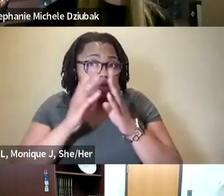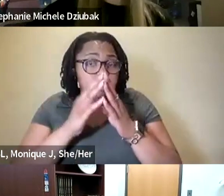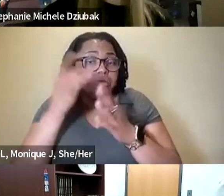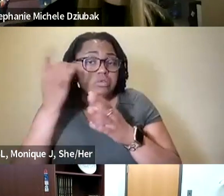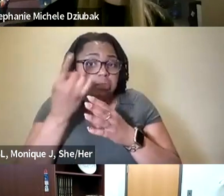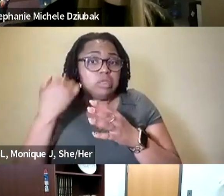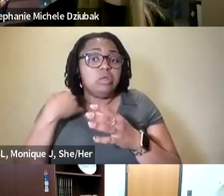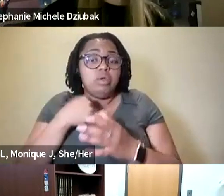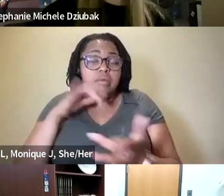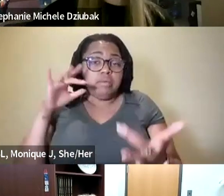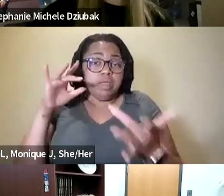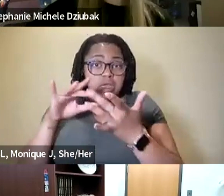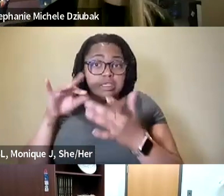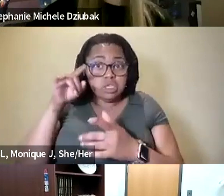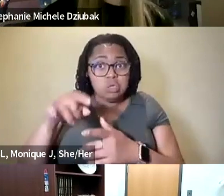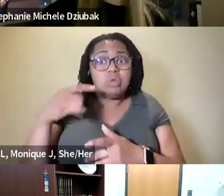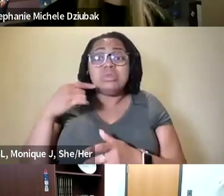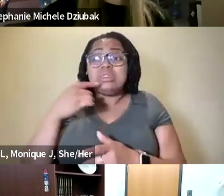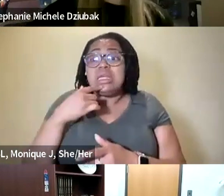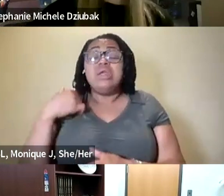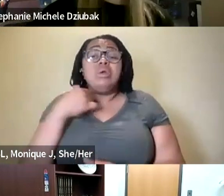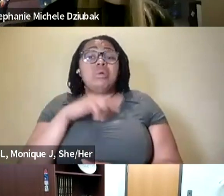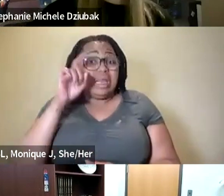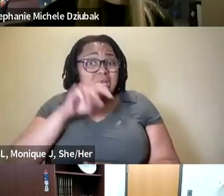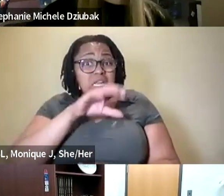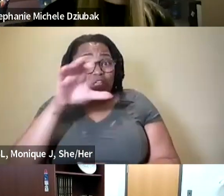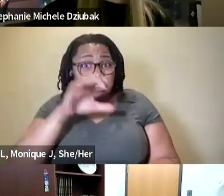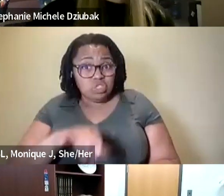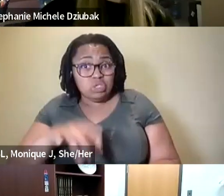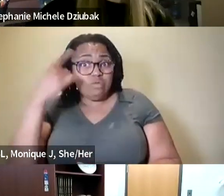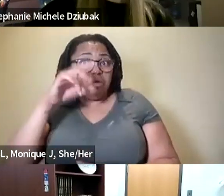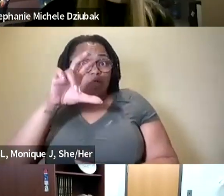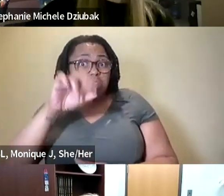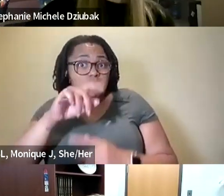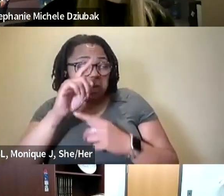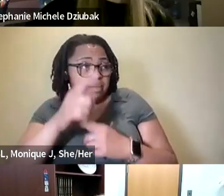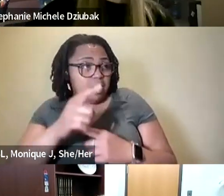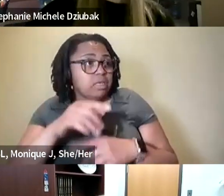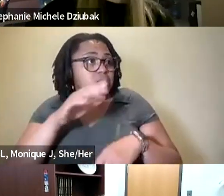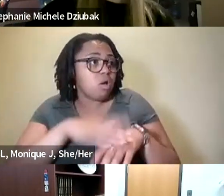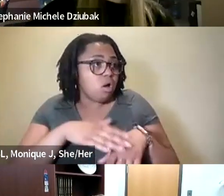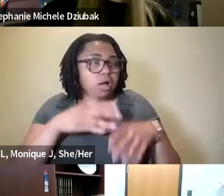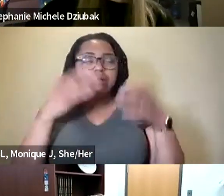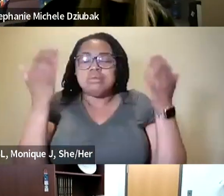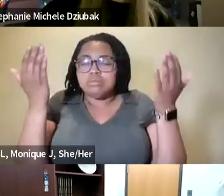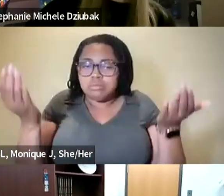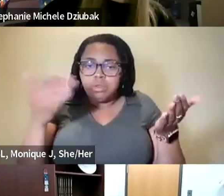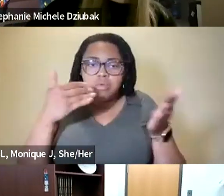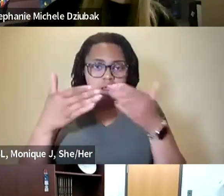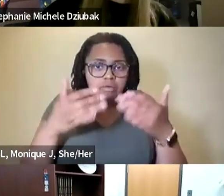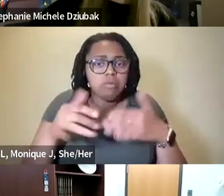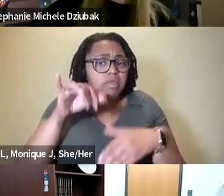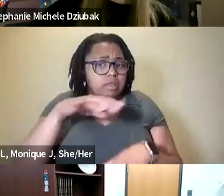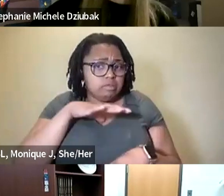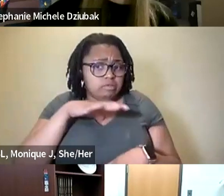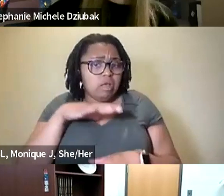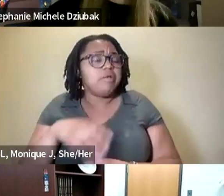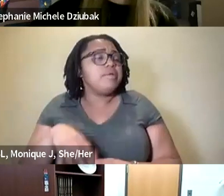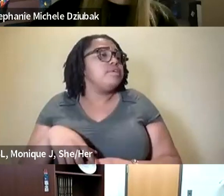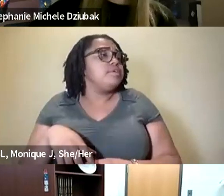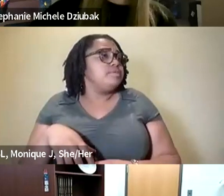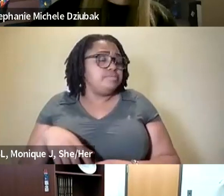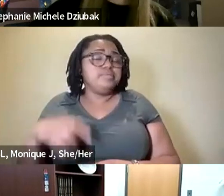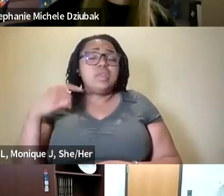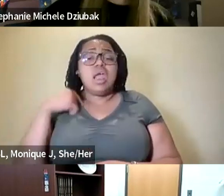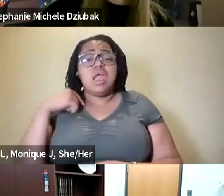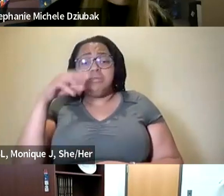reaching out to you and saying, we really need to Zoom for 30 minutes on, you know, but no, that's okay. As far, and I'm